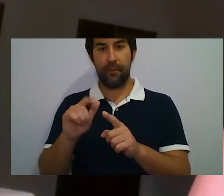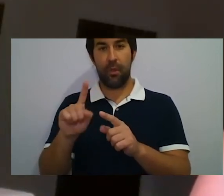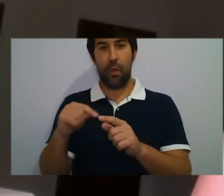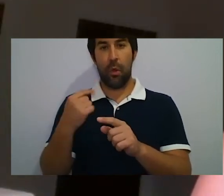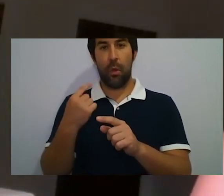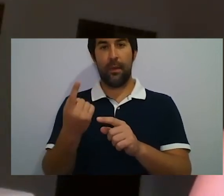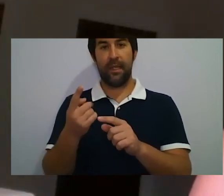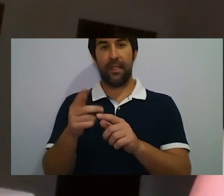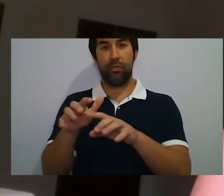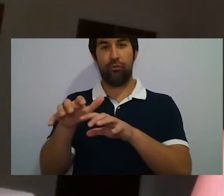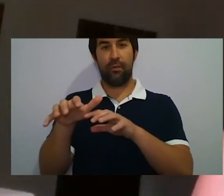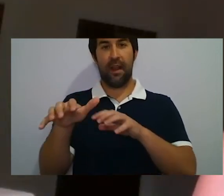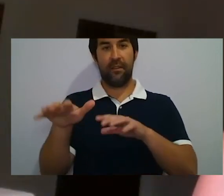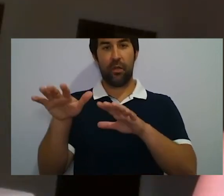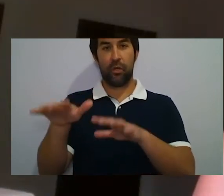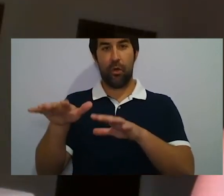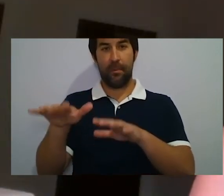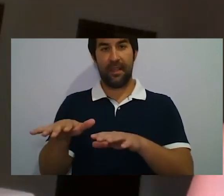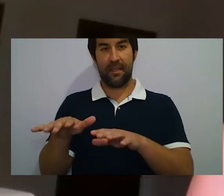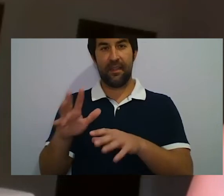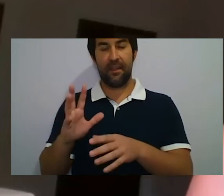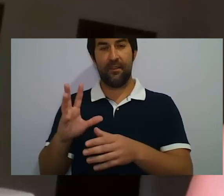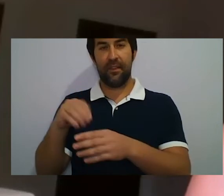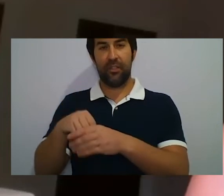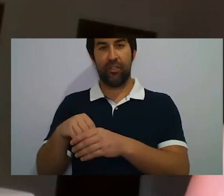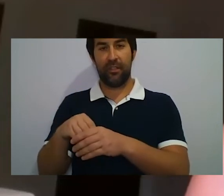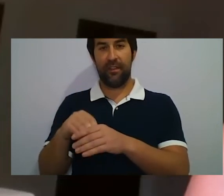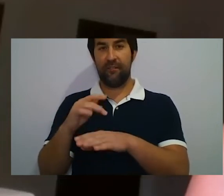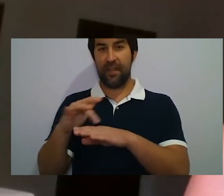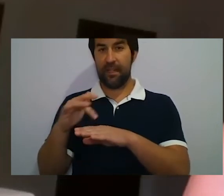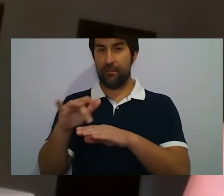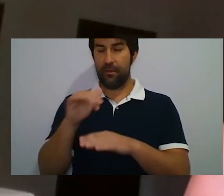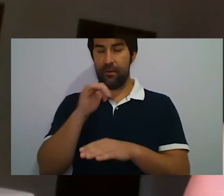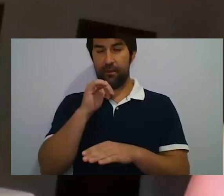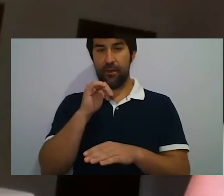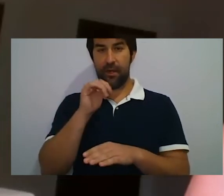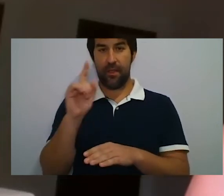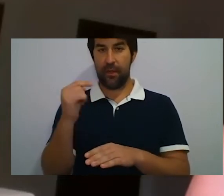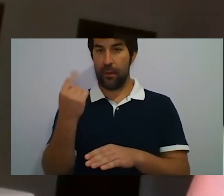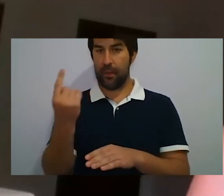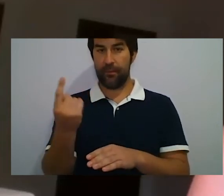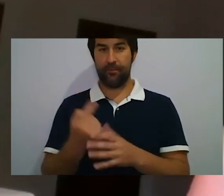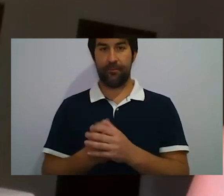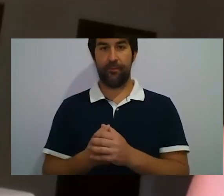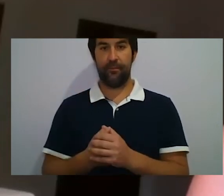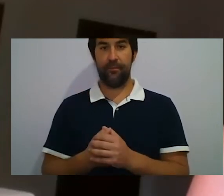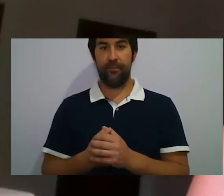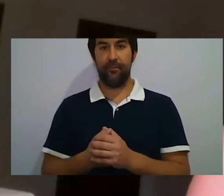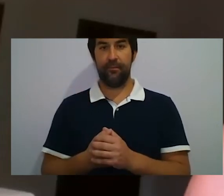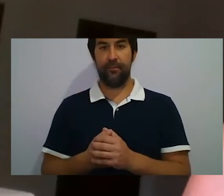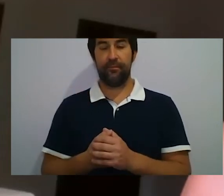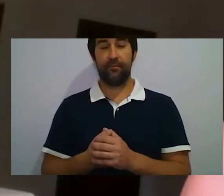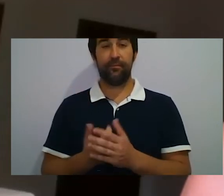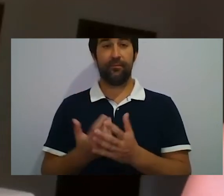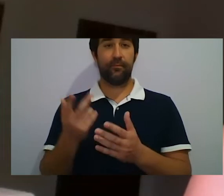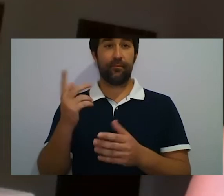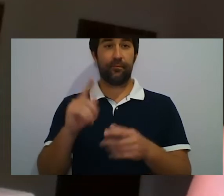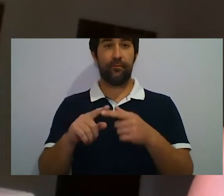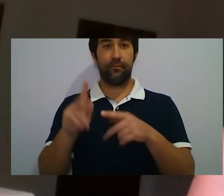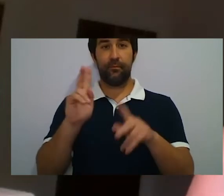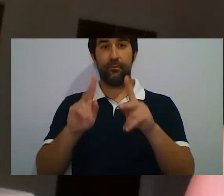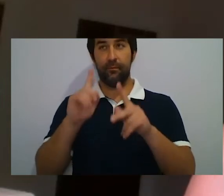Signal upgrades and installs. Michael is here and can go on at length about the signal needs that we